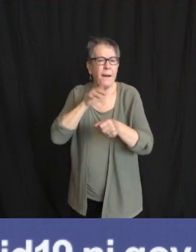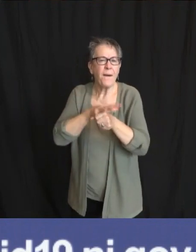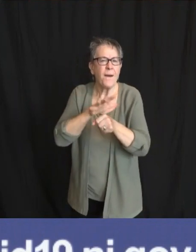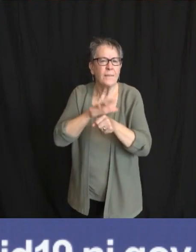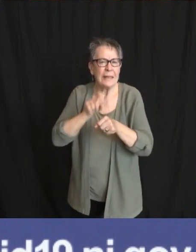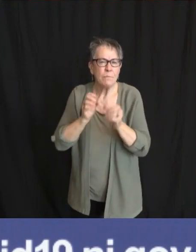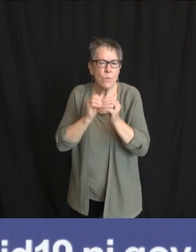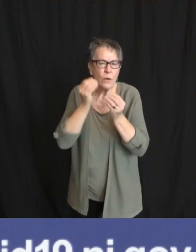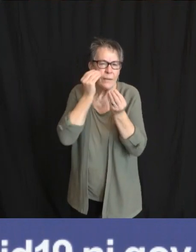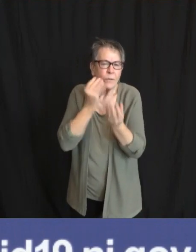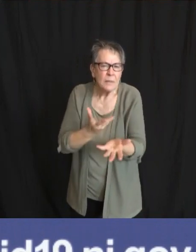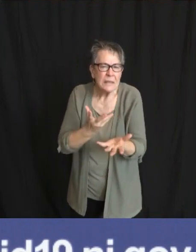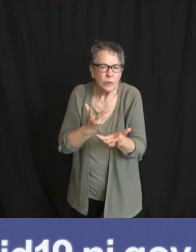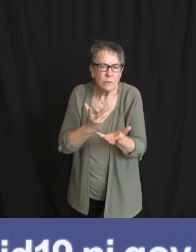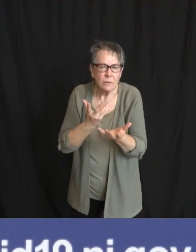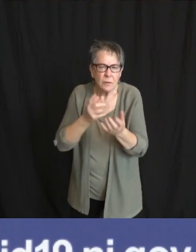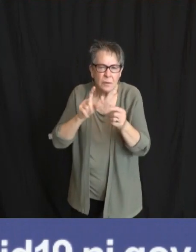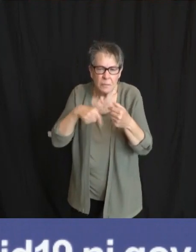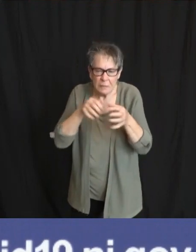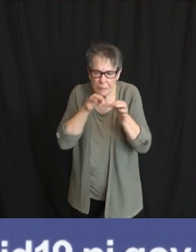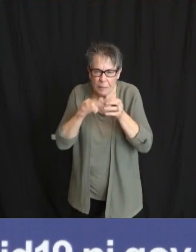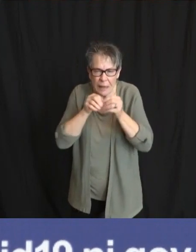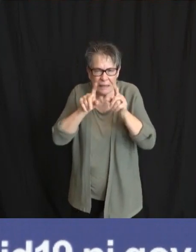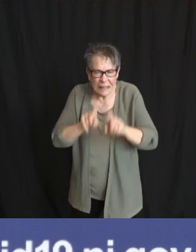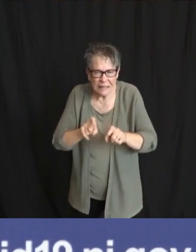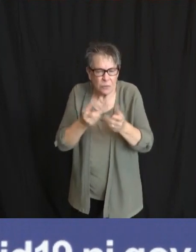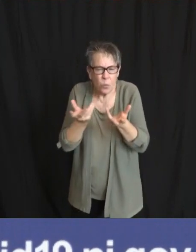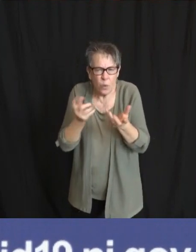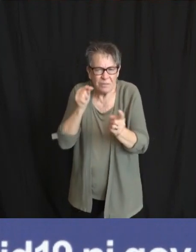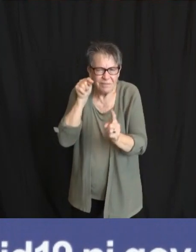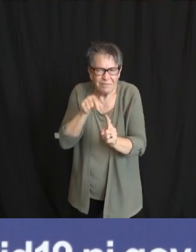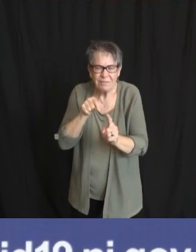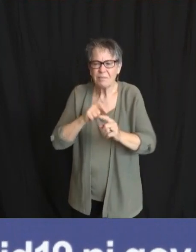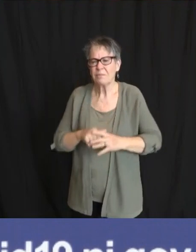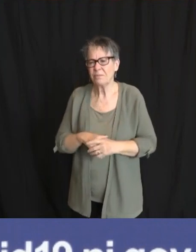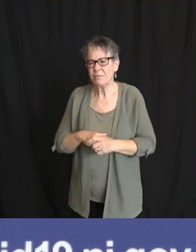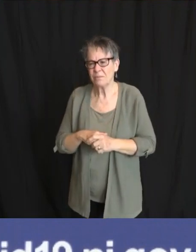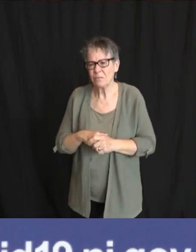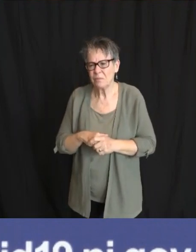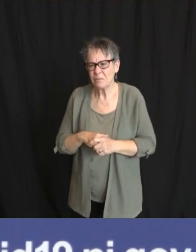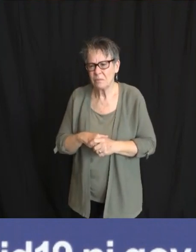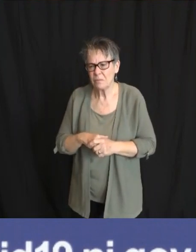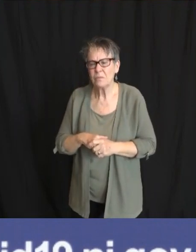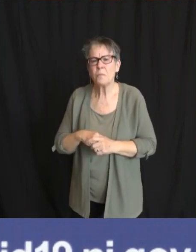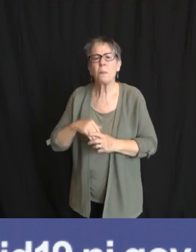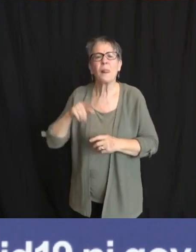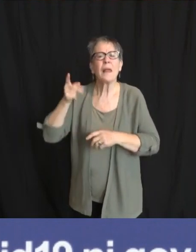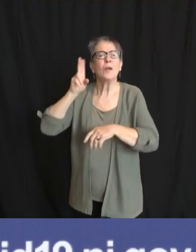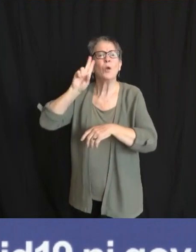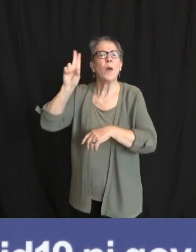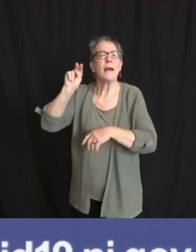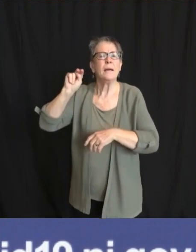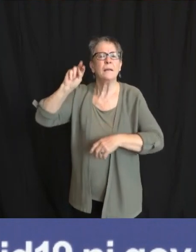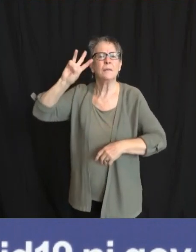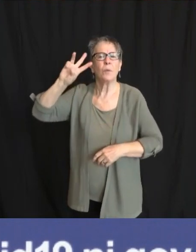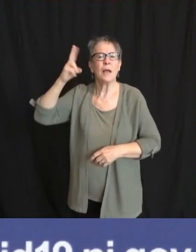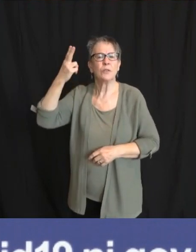Only 3 of them had some amount of reliability, and even of those 3, only one of them had complete